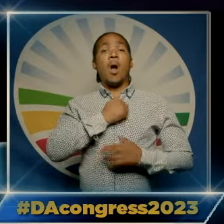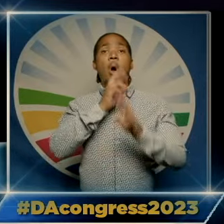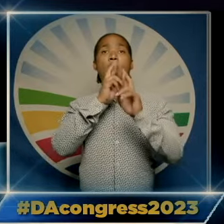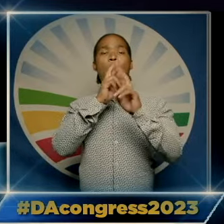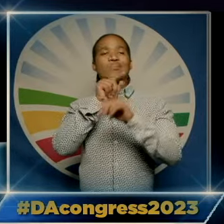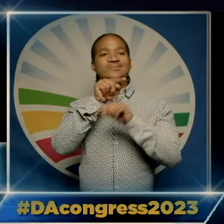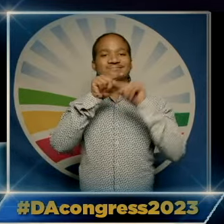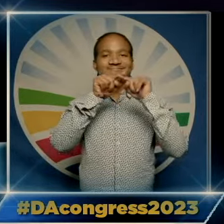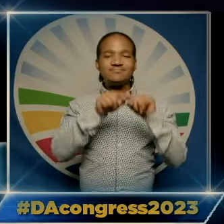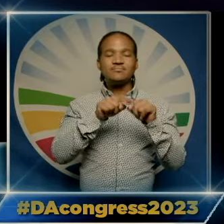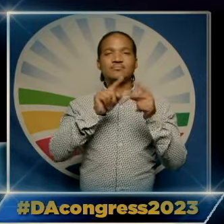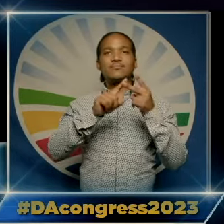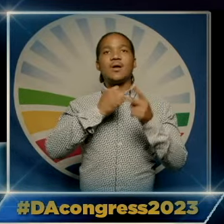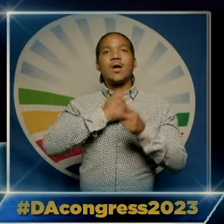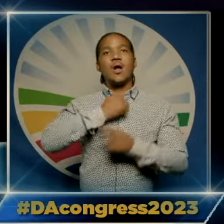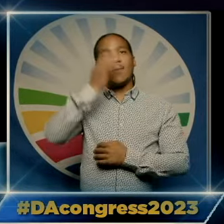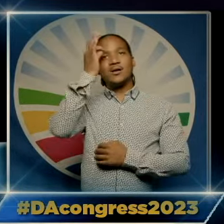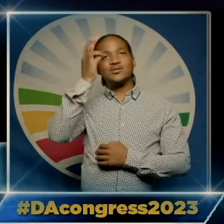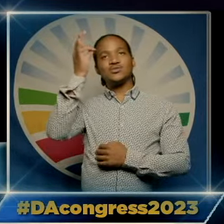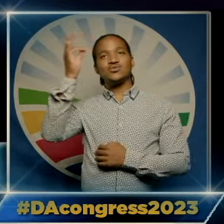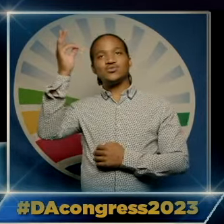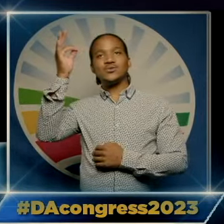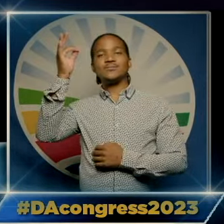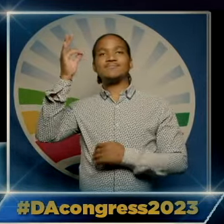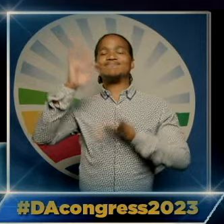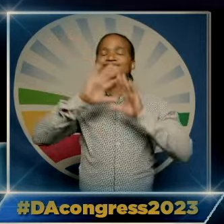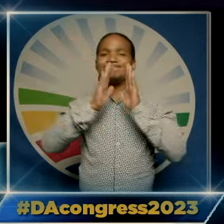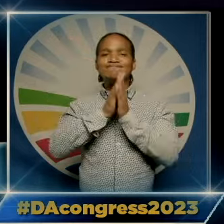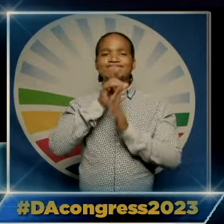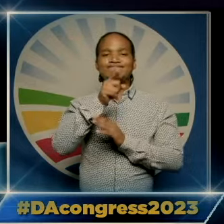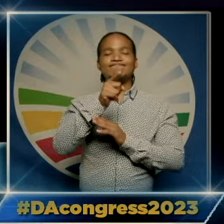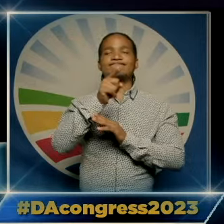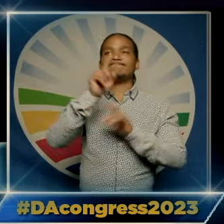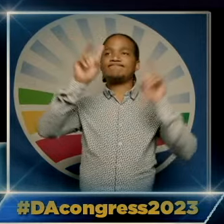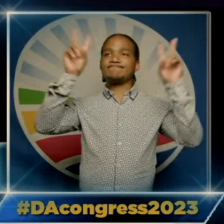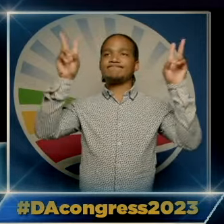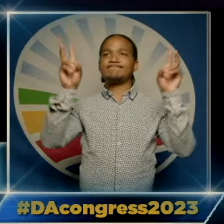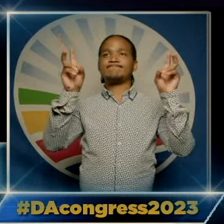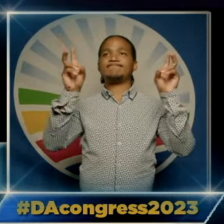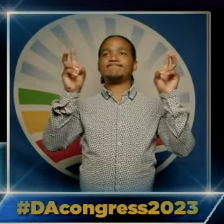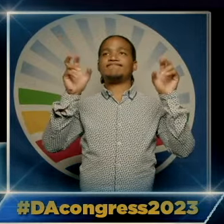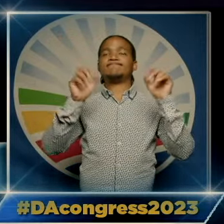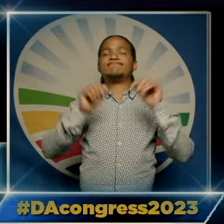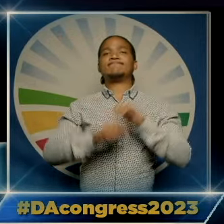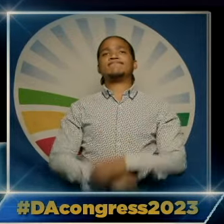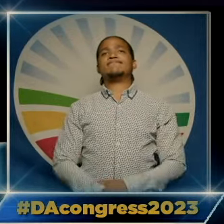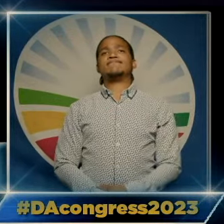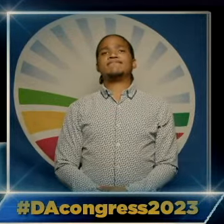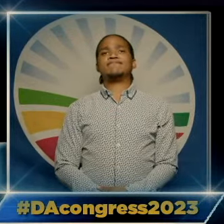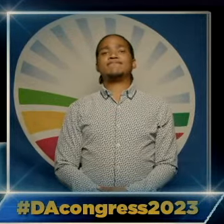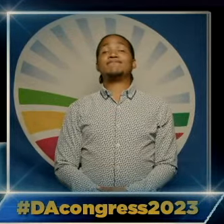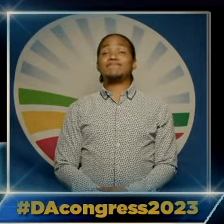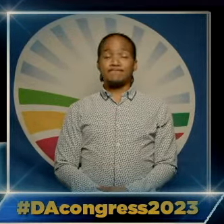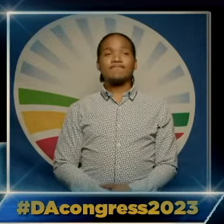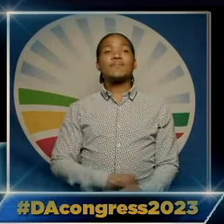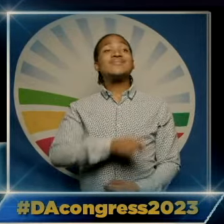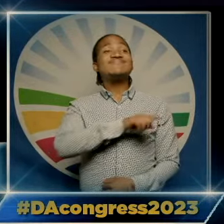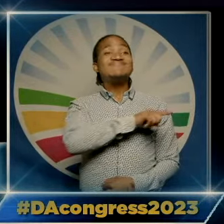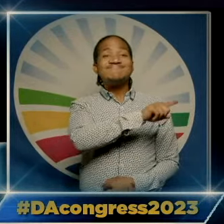my dreams and my holy shrine, unquote. But delegates, this is your country.